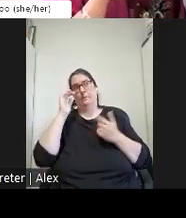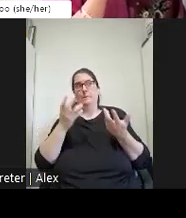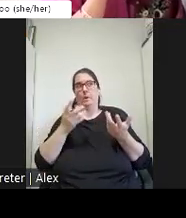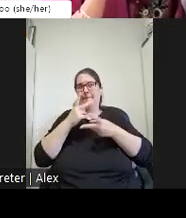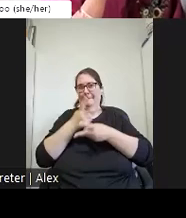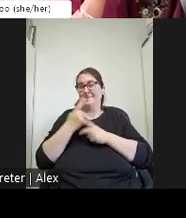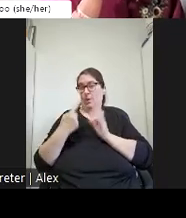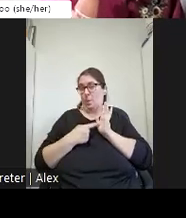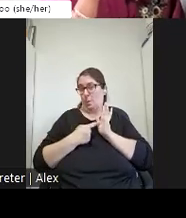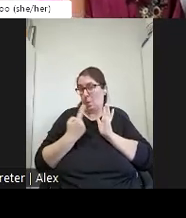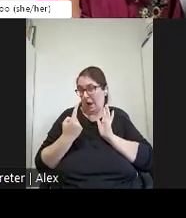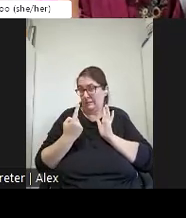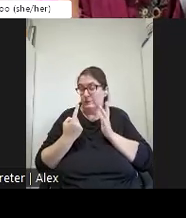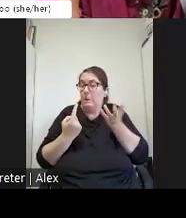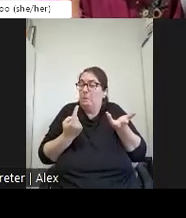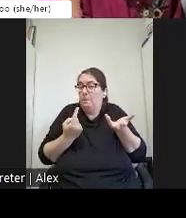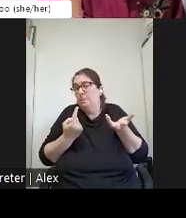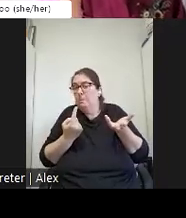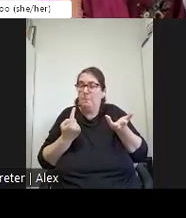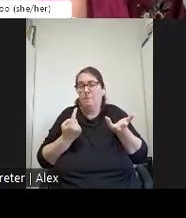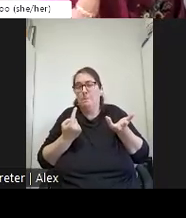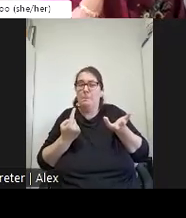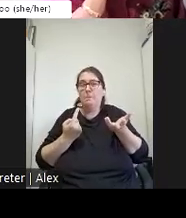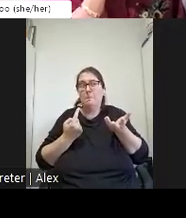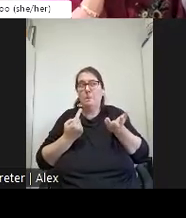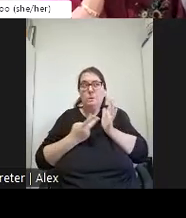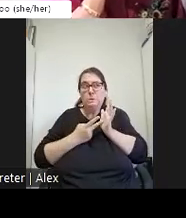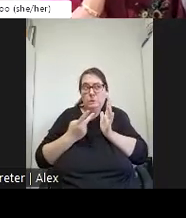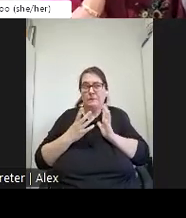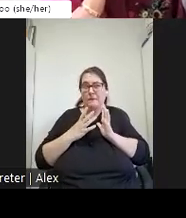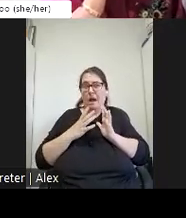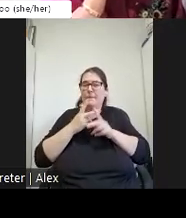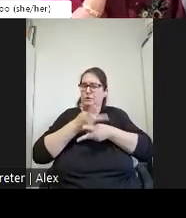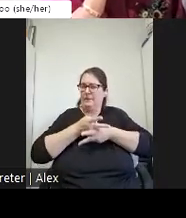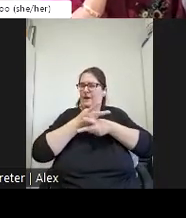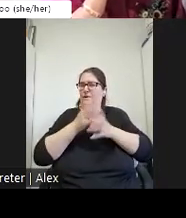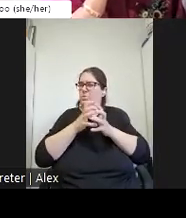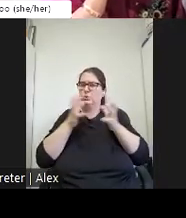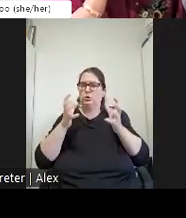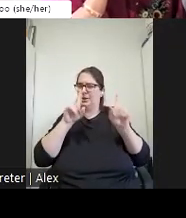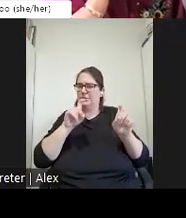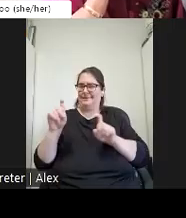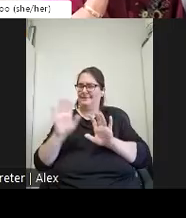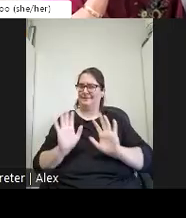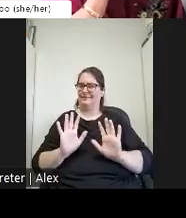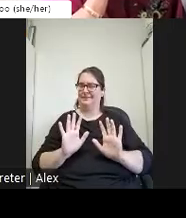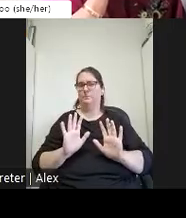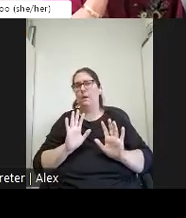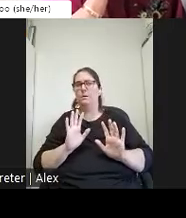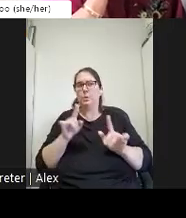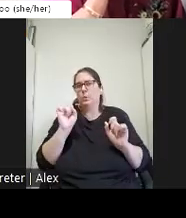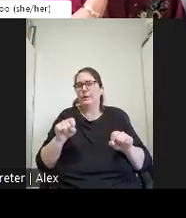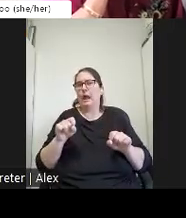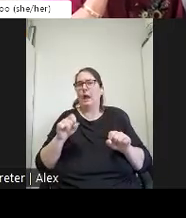and not do too many testing files. But most definitely, you can just test